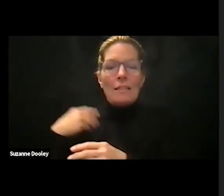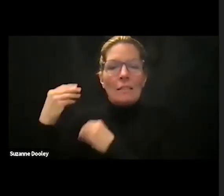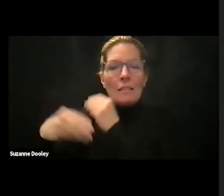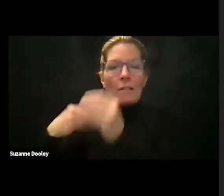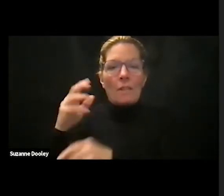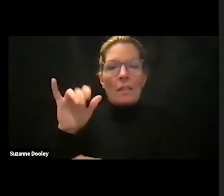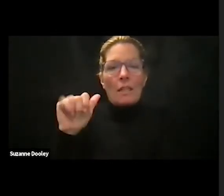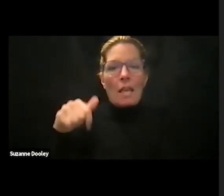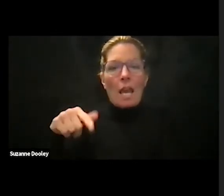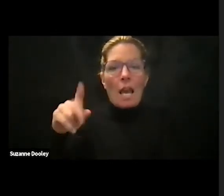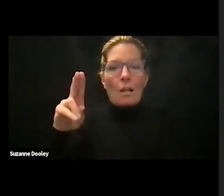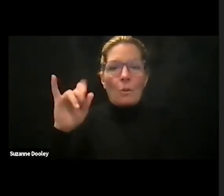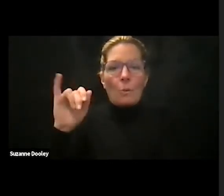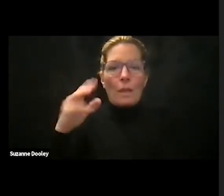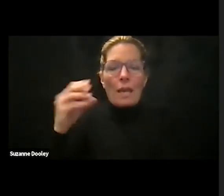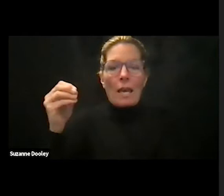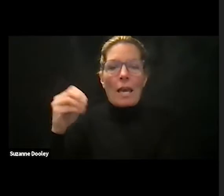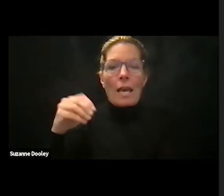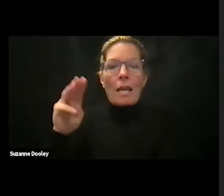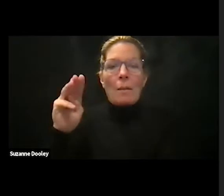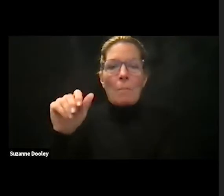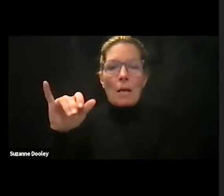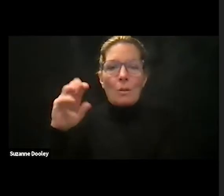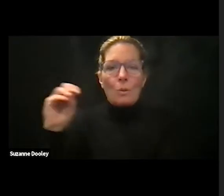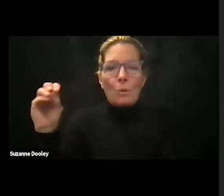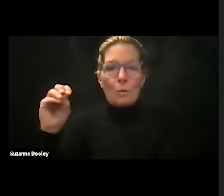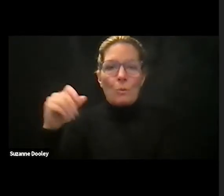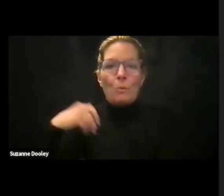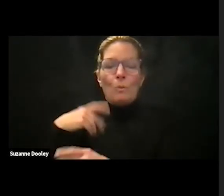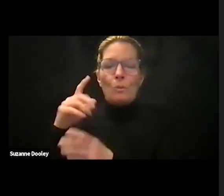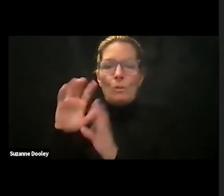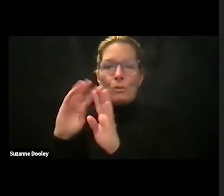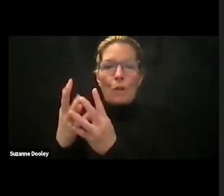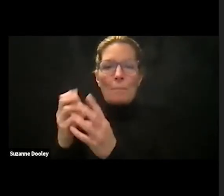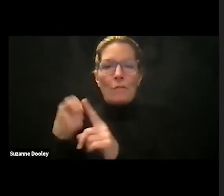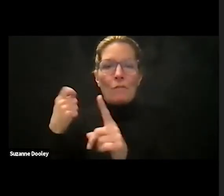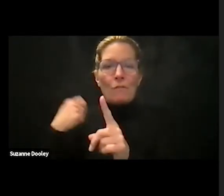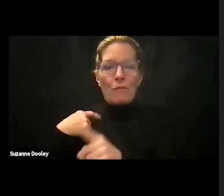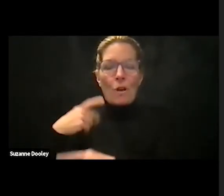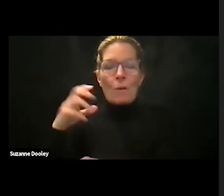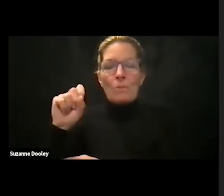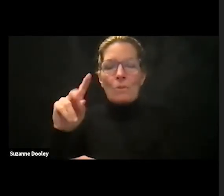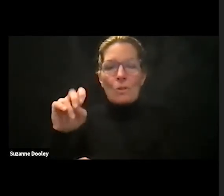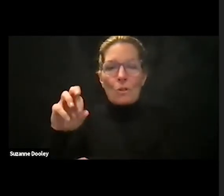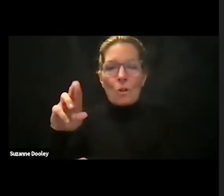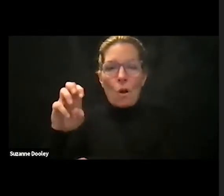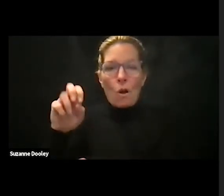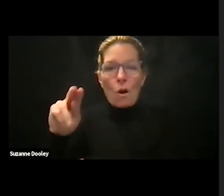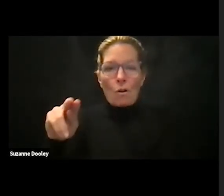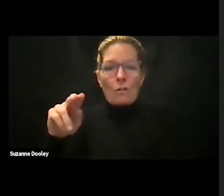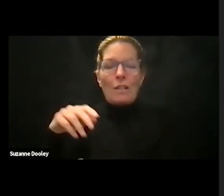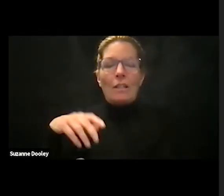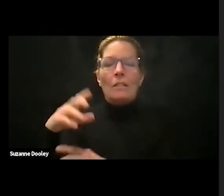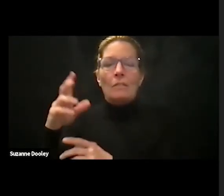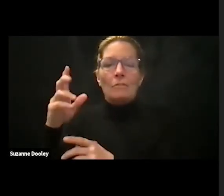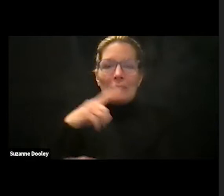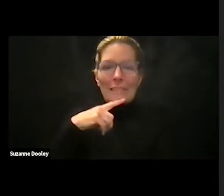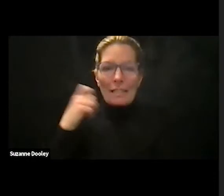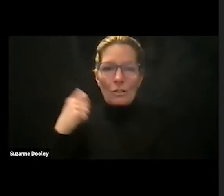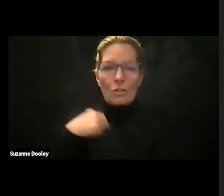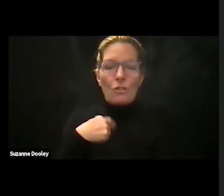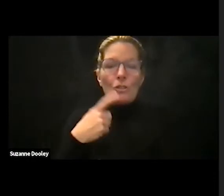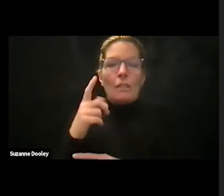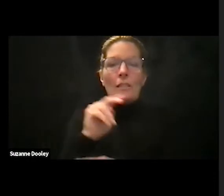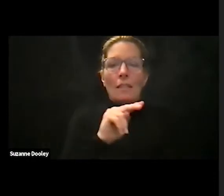Yaqui tribe and Mayu tribes of the Sonoran Desert. Lyell is transgender and a non-binary person. They graduated